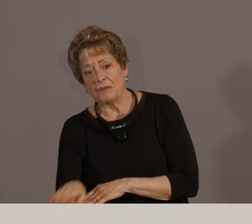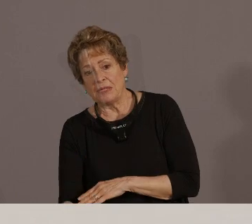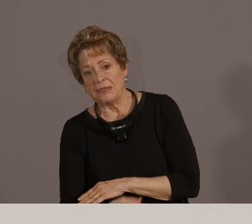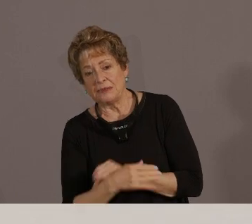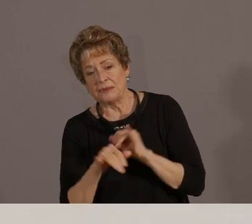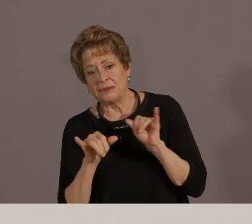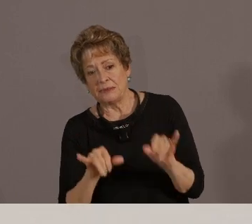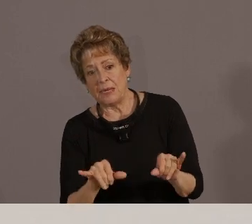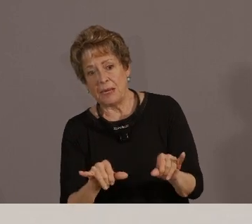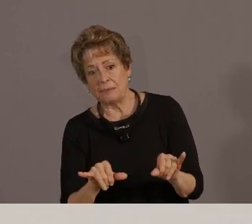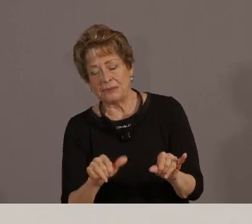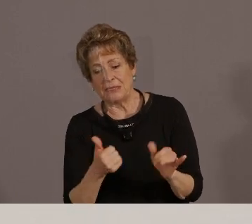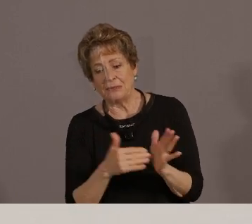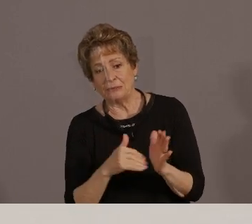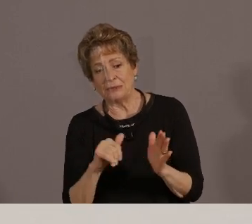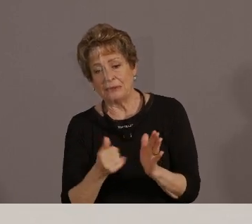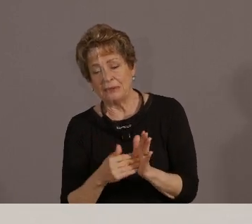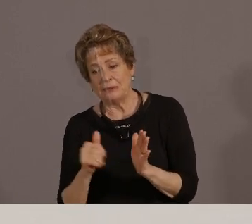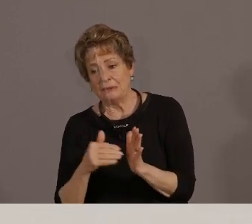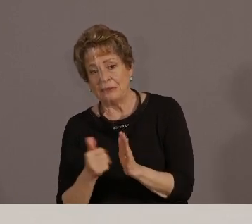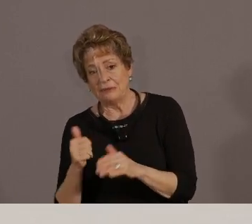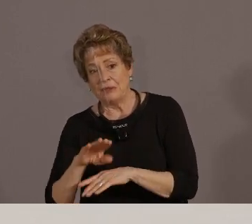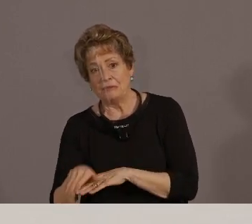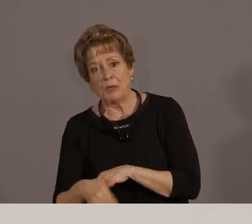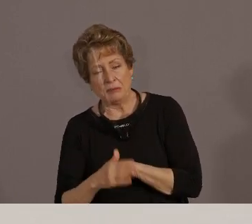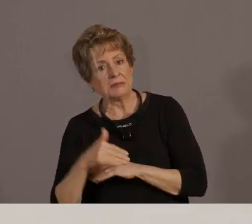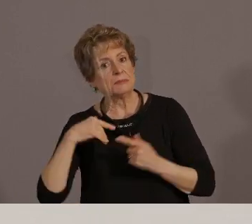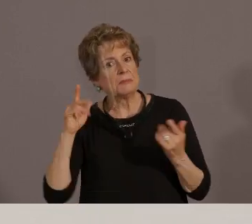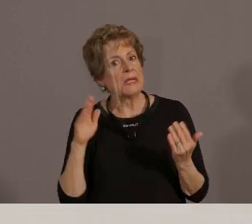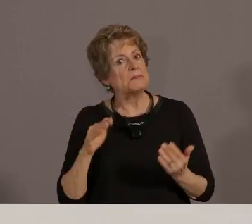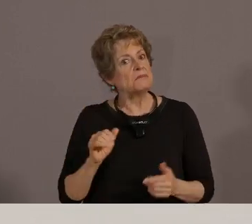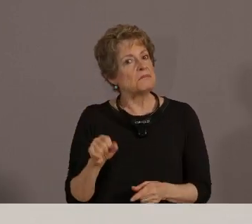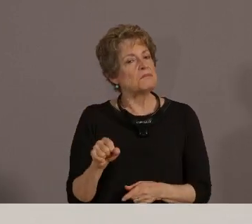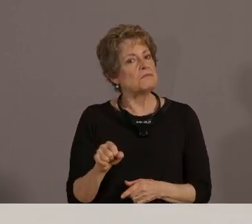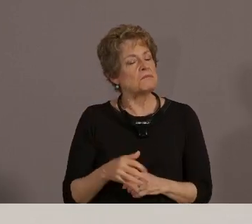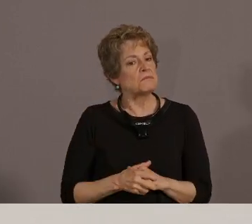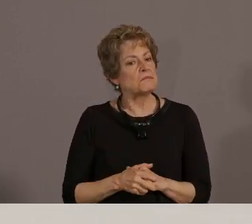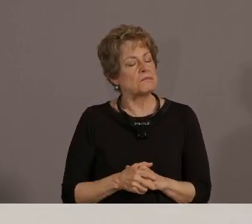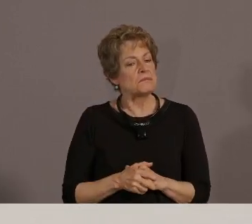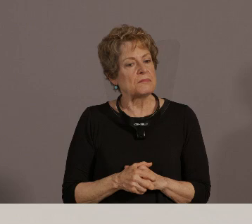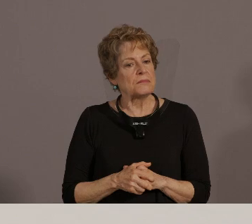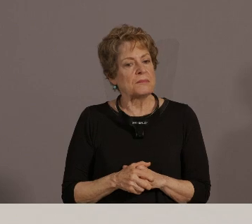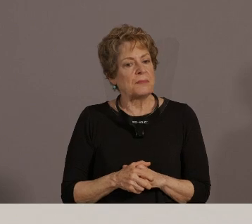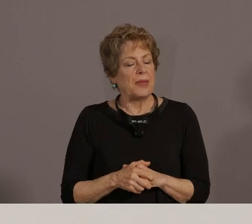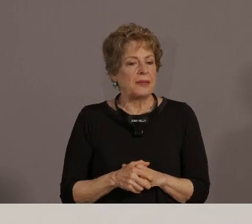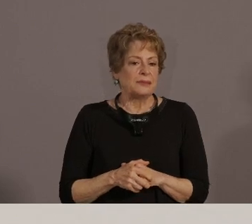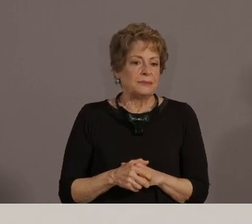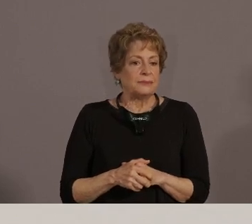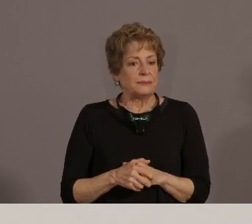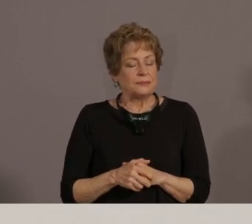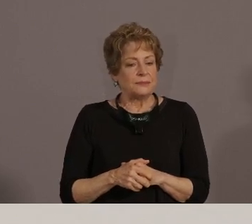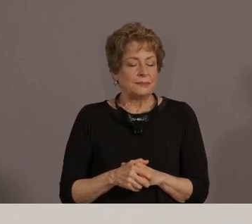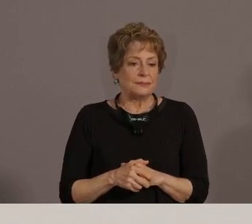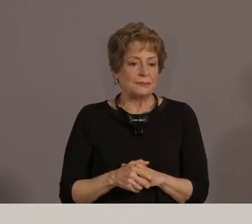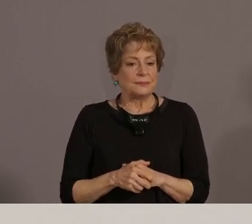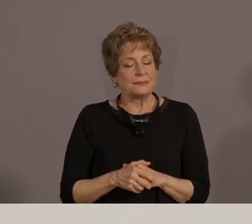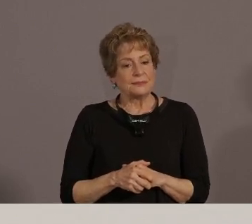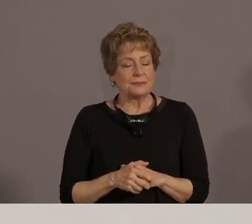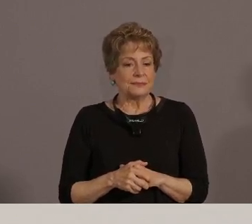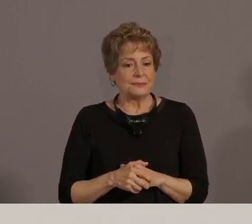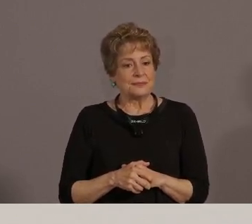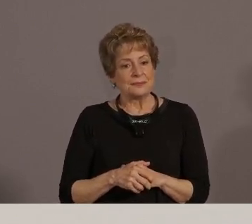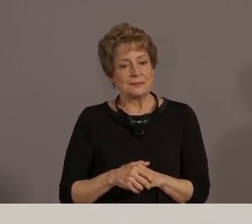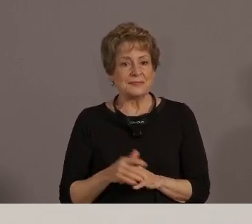10,000 overnight. I think, if Arizonans, the hours, because it will